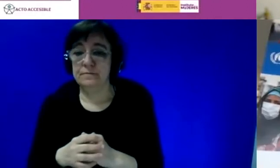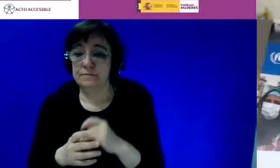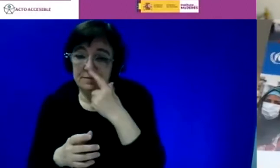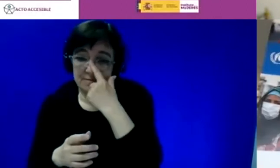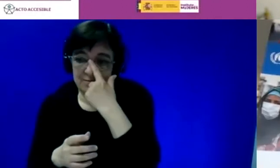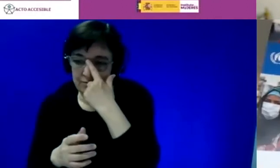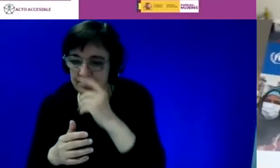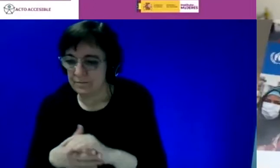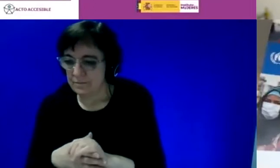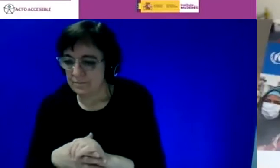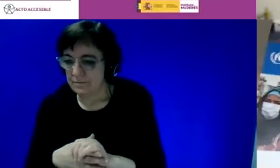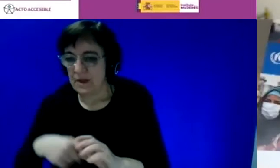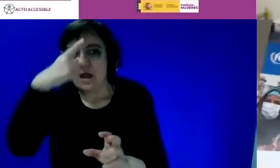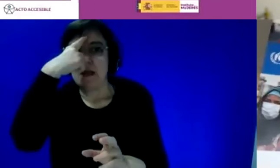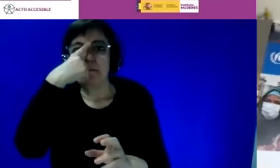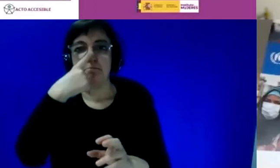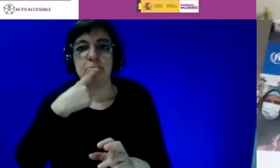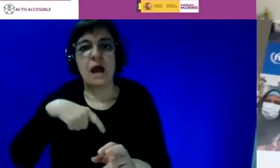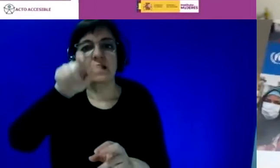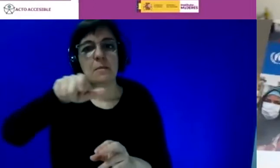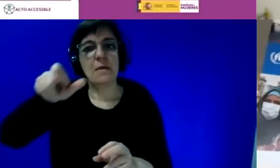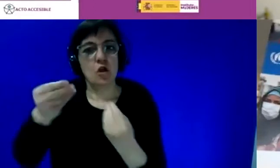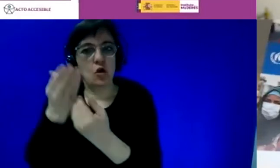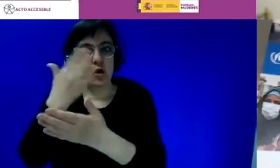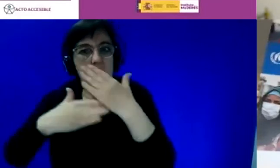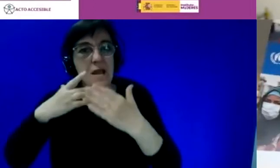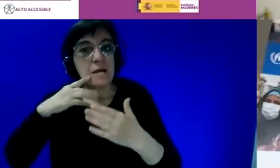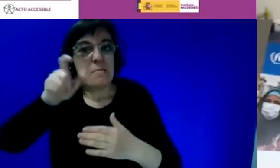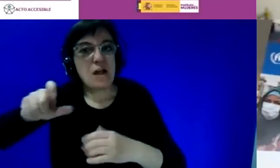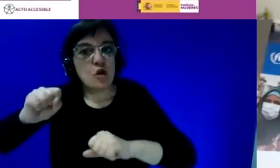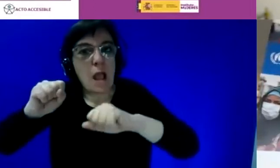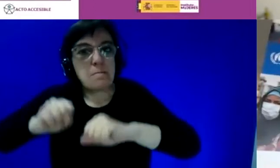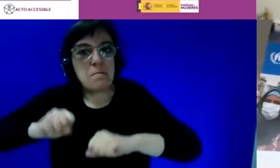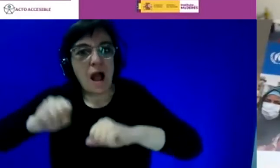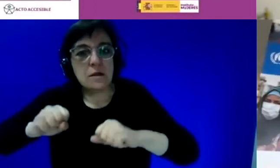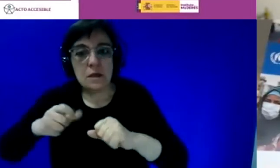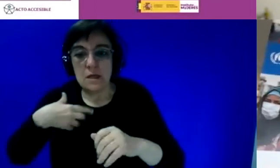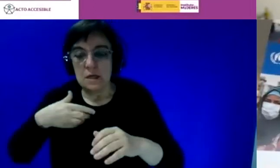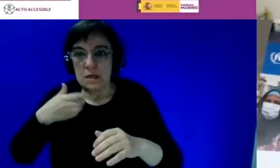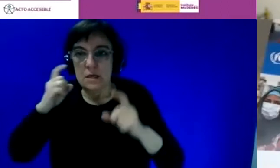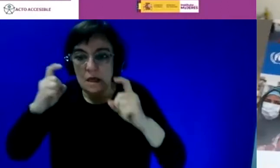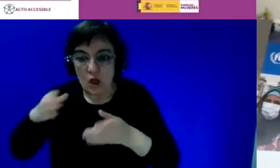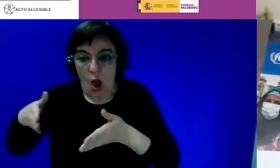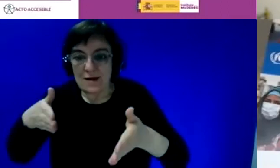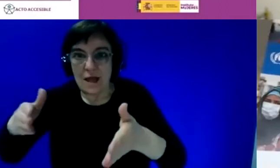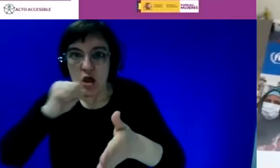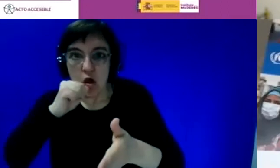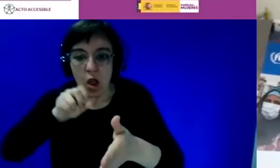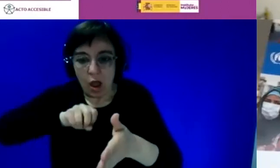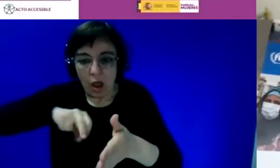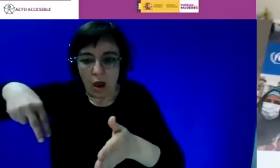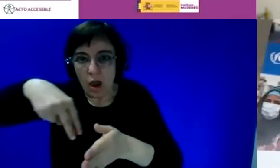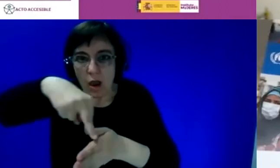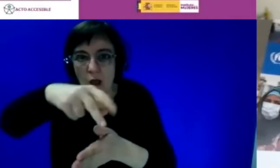disabilities crossing rivers on planks, trying to find their way disabled in streets with